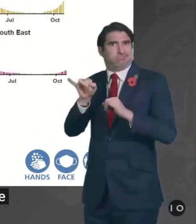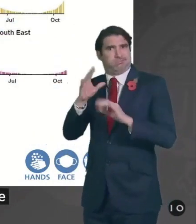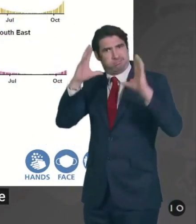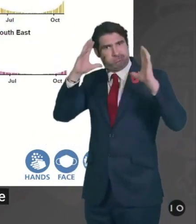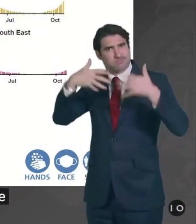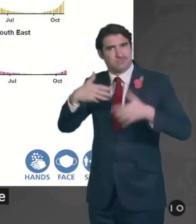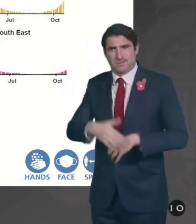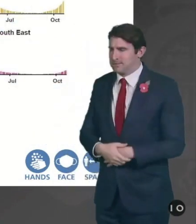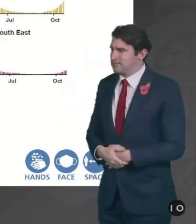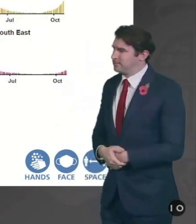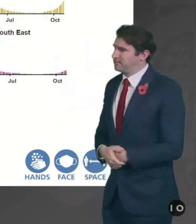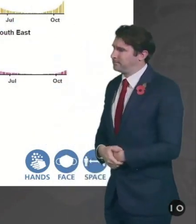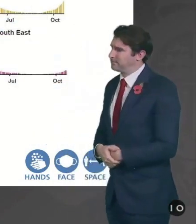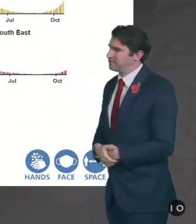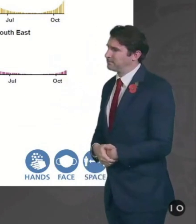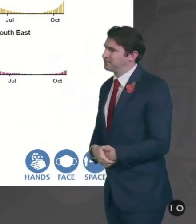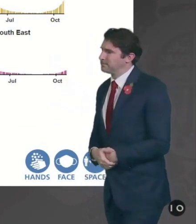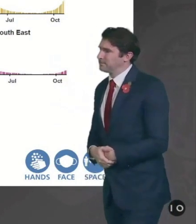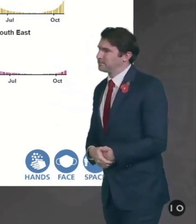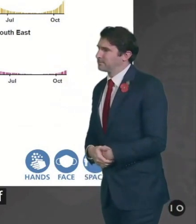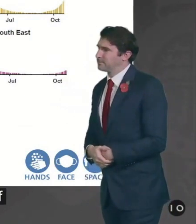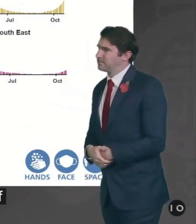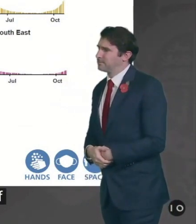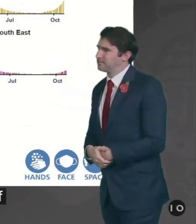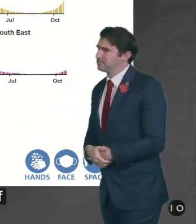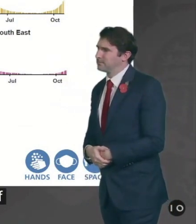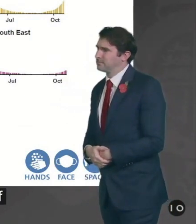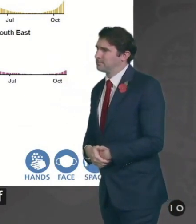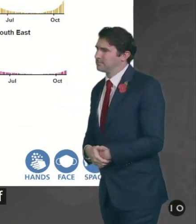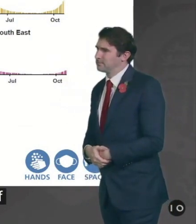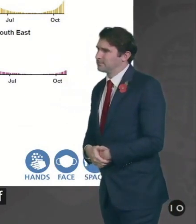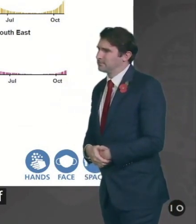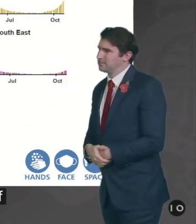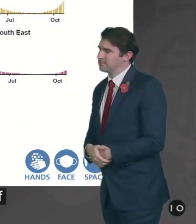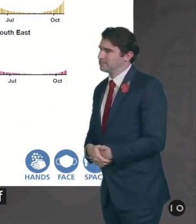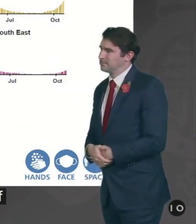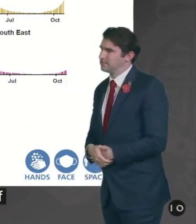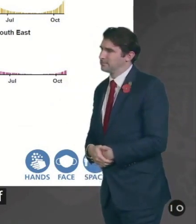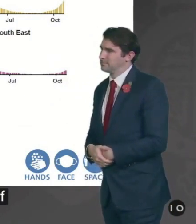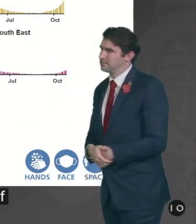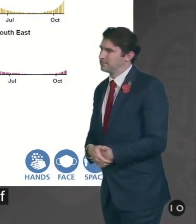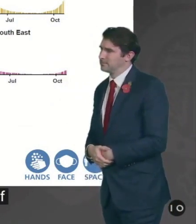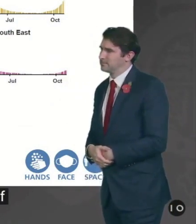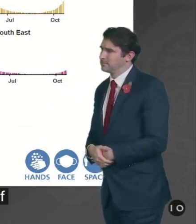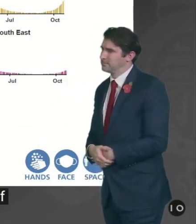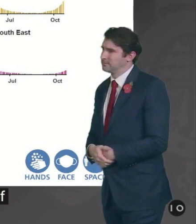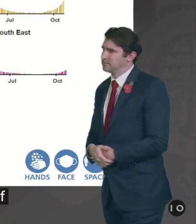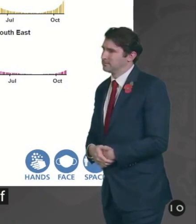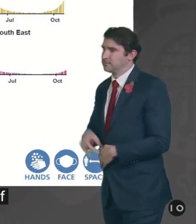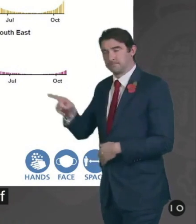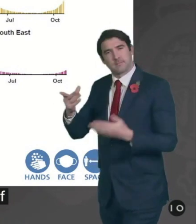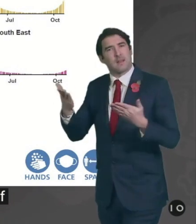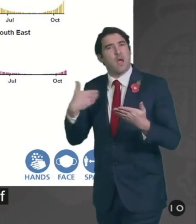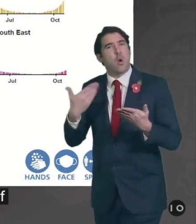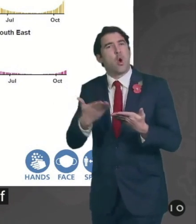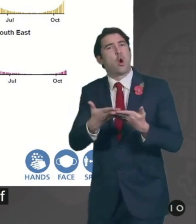If we compare the number of people in hospital at this moment with the first peak of COVID, these are NHS people in